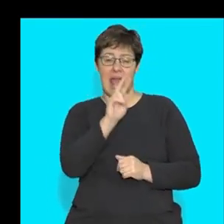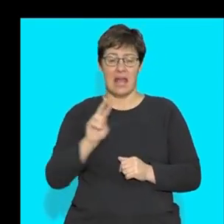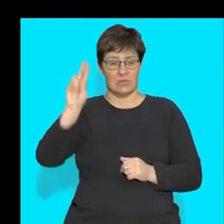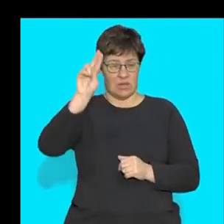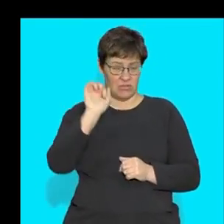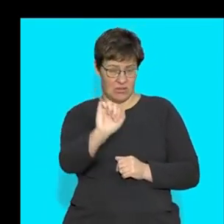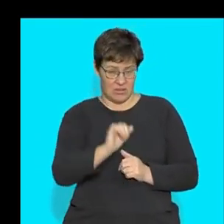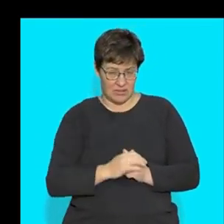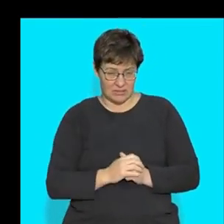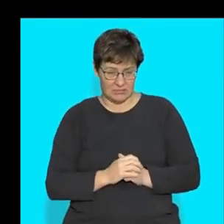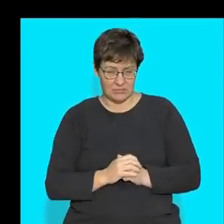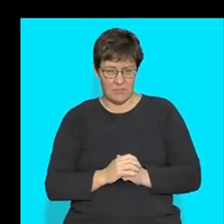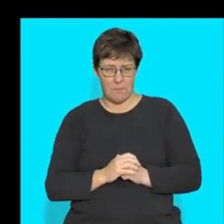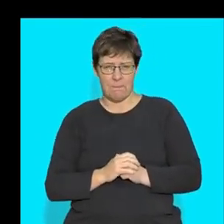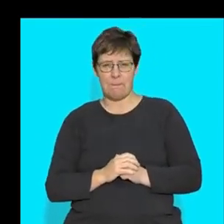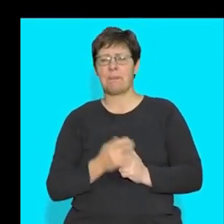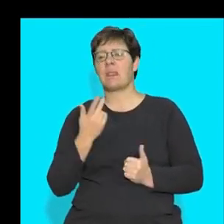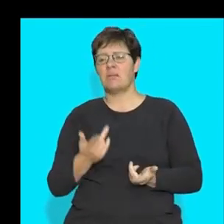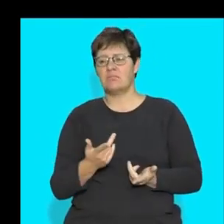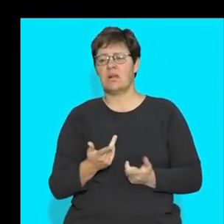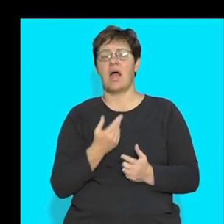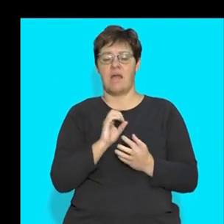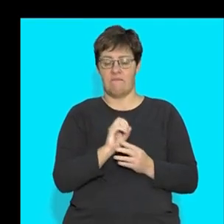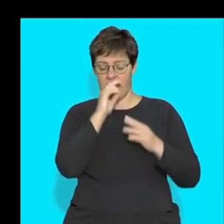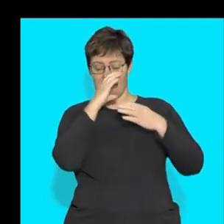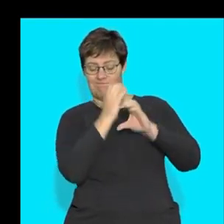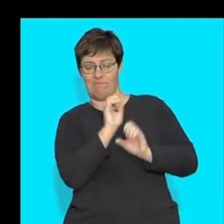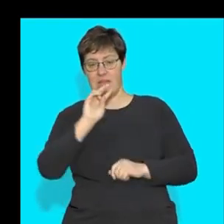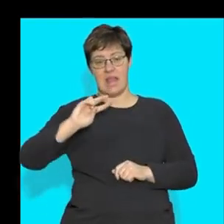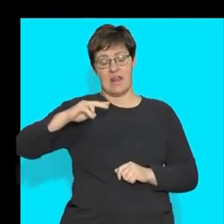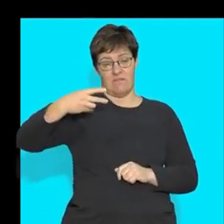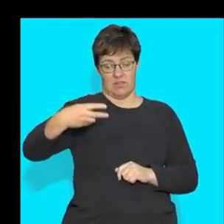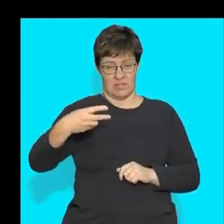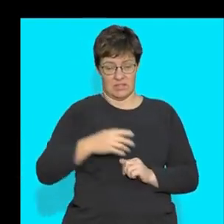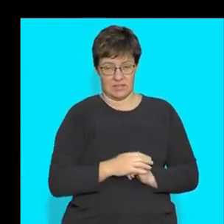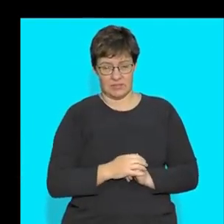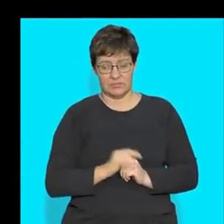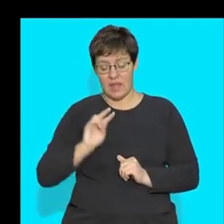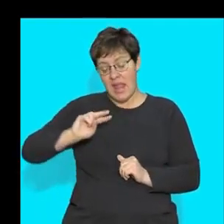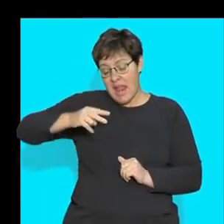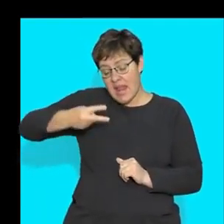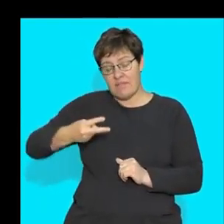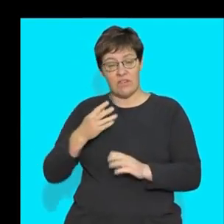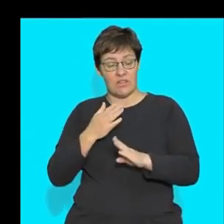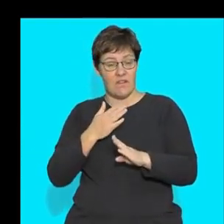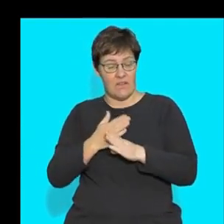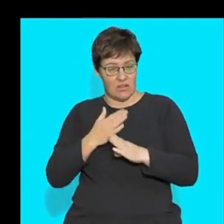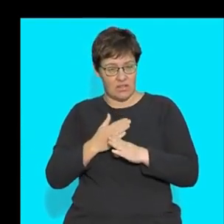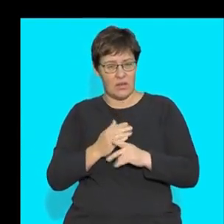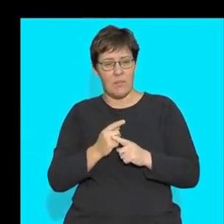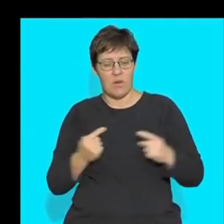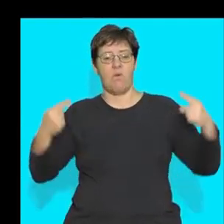that we are going to introduce here will be what we call the inverse function, right? So the inverse function will be like